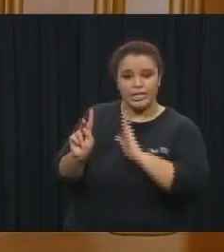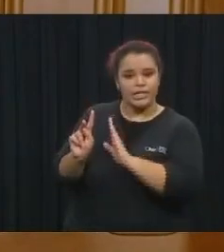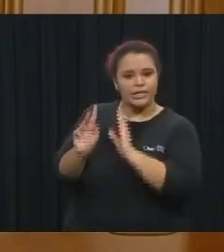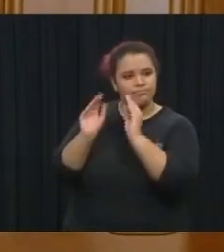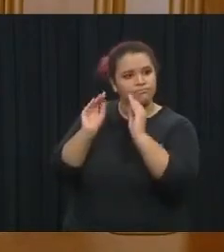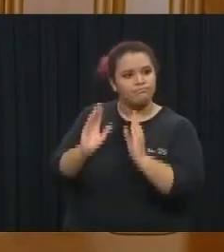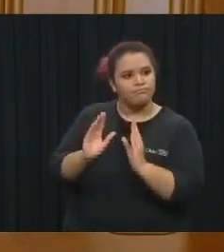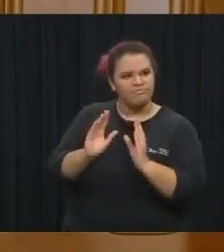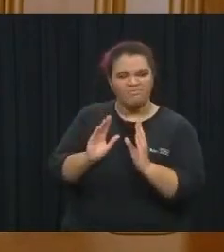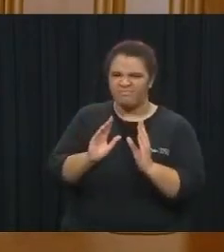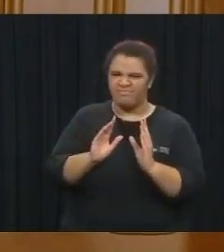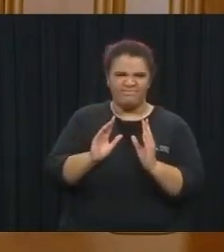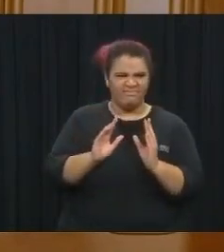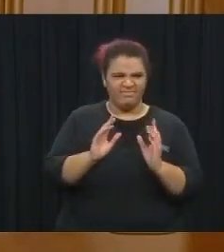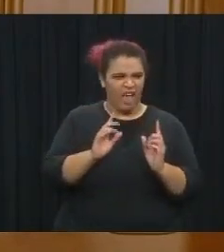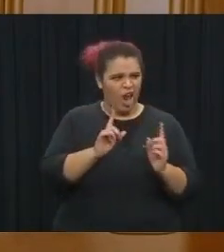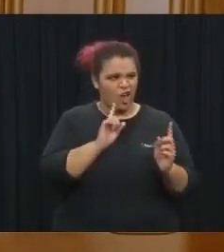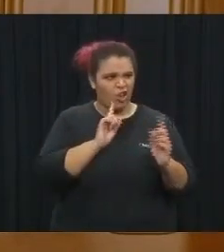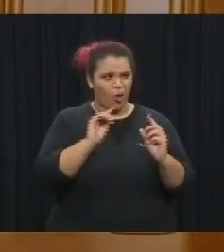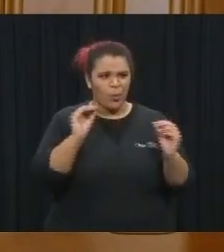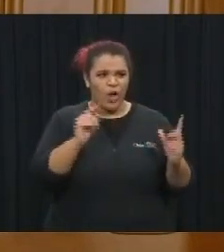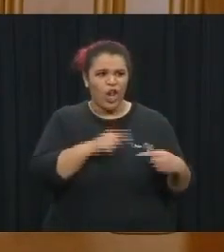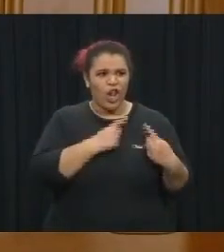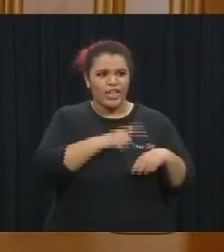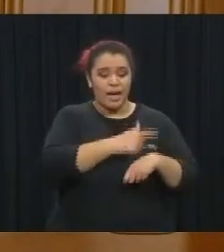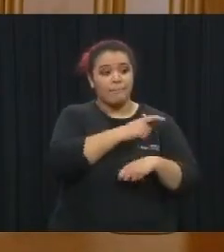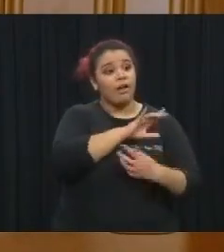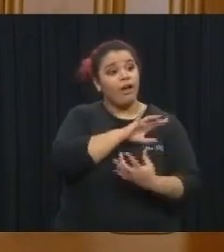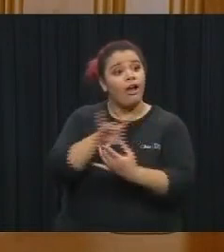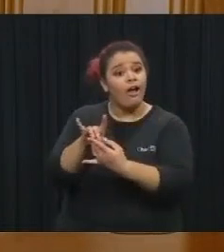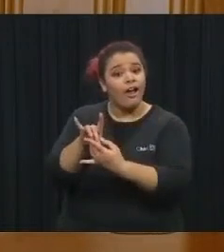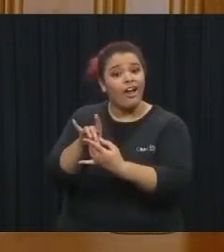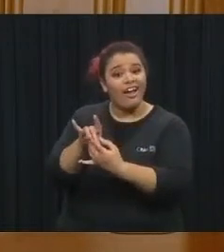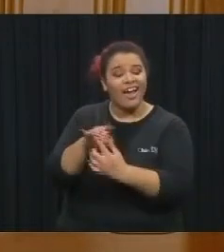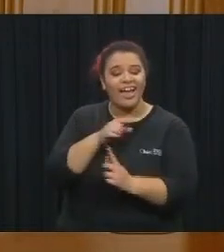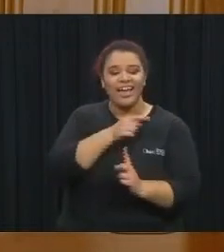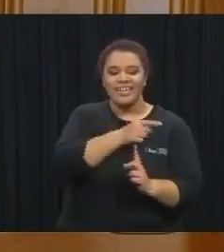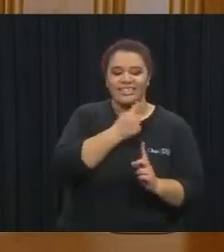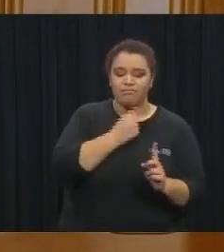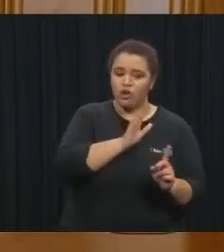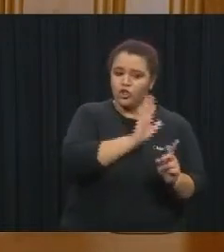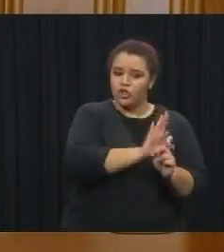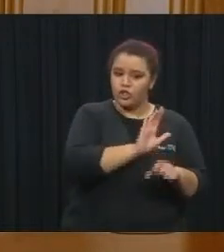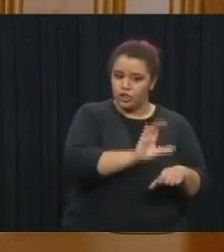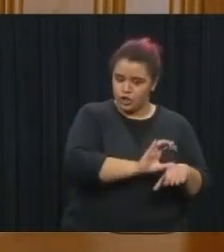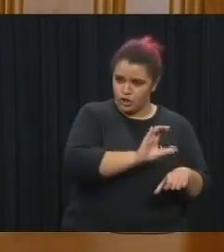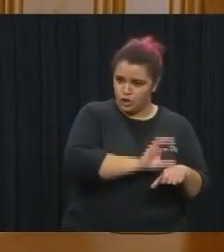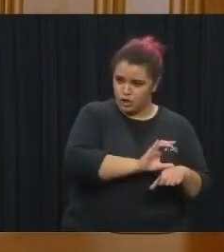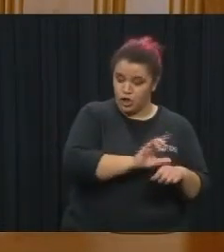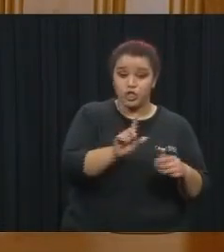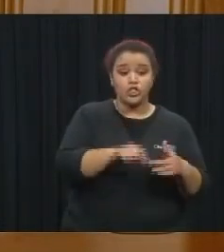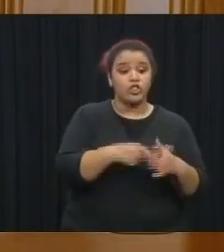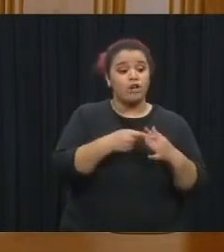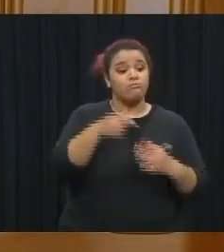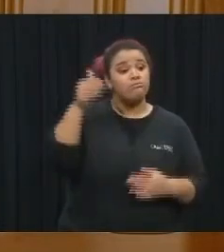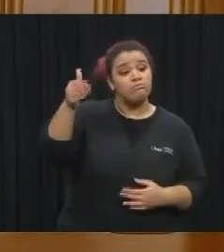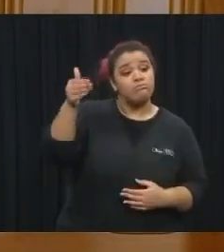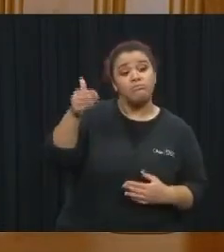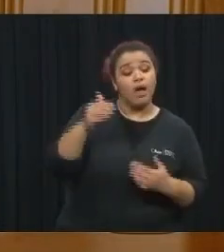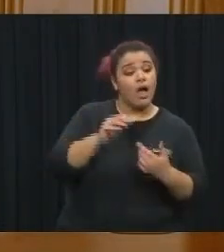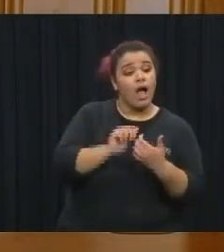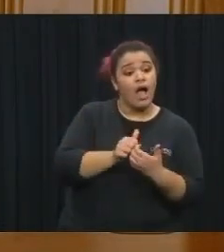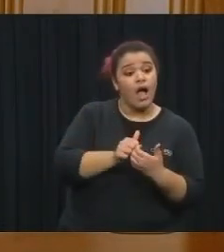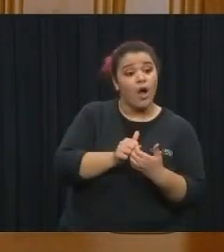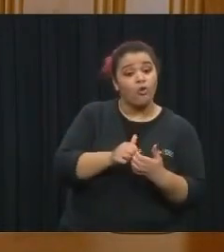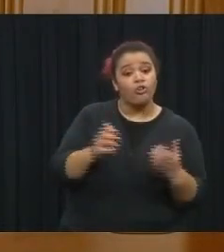church, the minister often started his benediction urging people to, and I